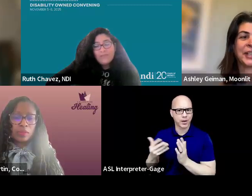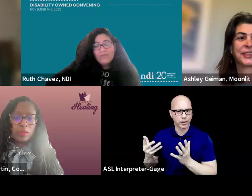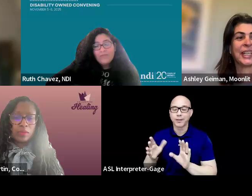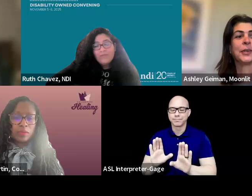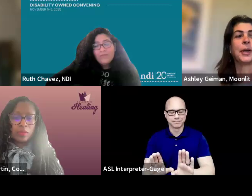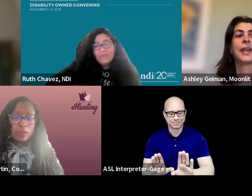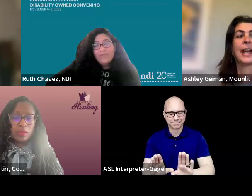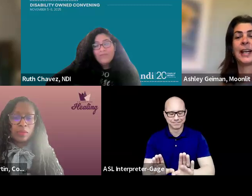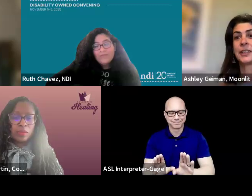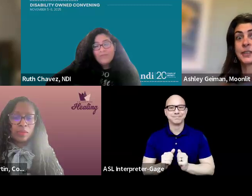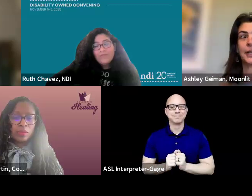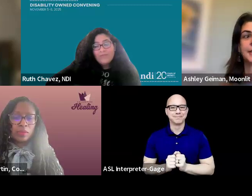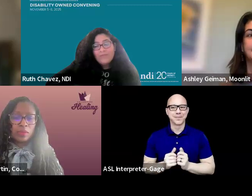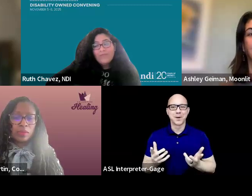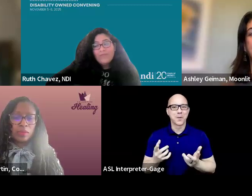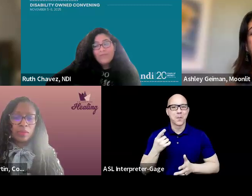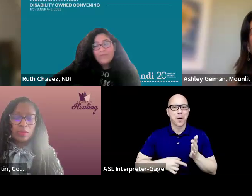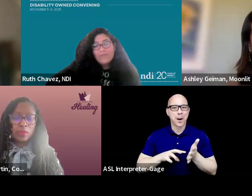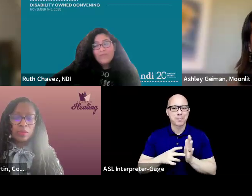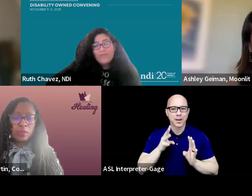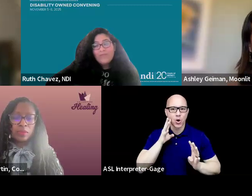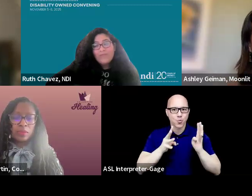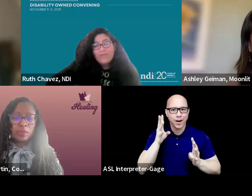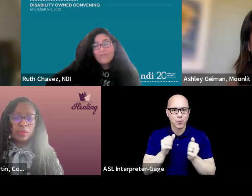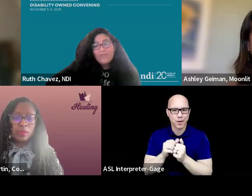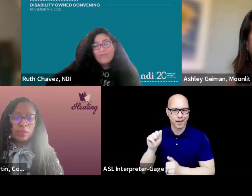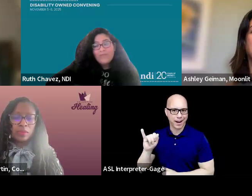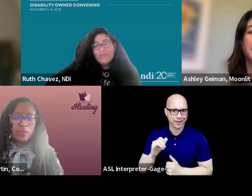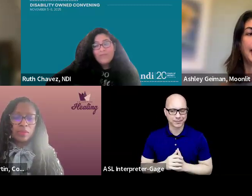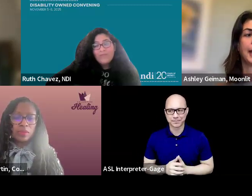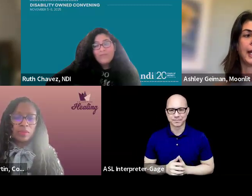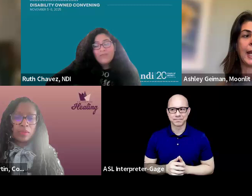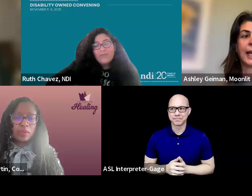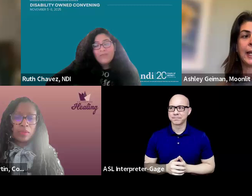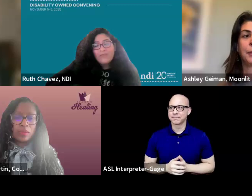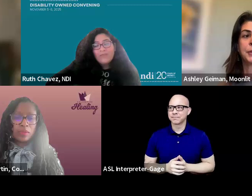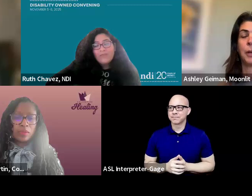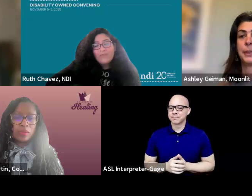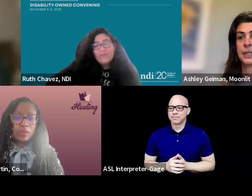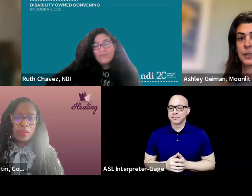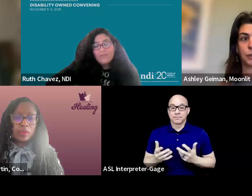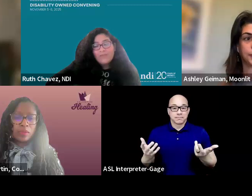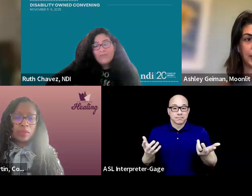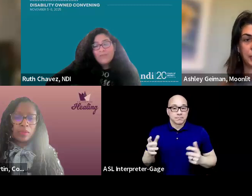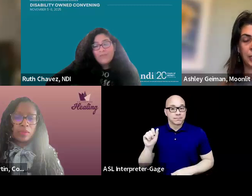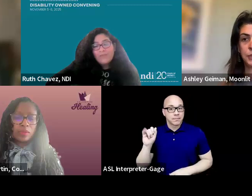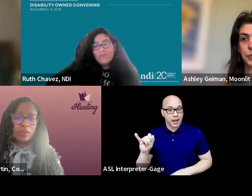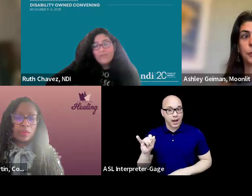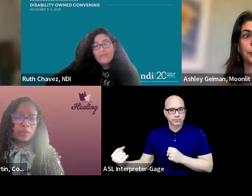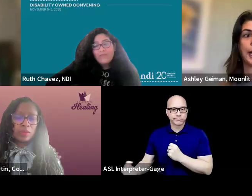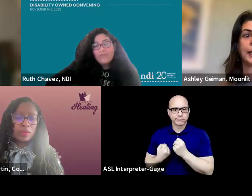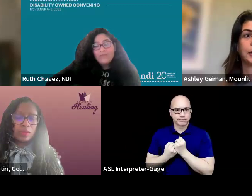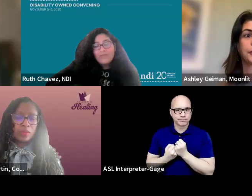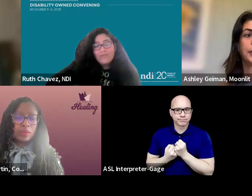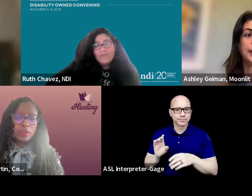is creatively with AI? So let's see. Let's dive in. AI helps small business owners like me